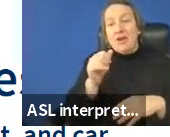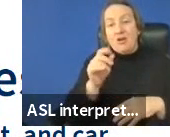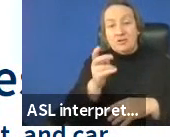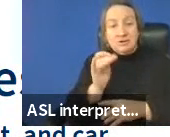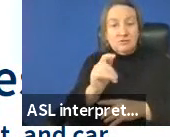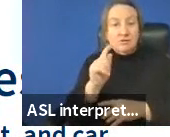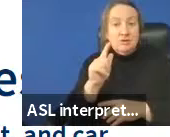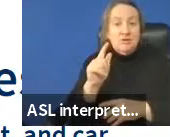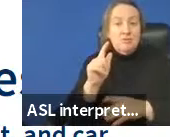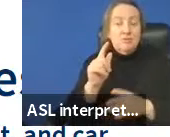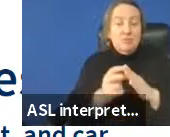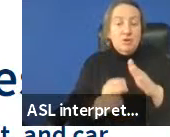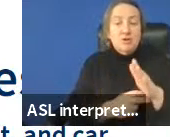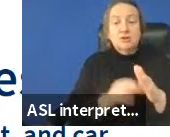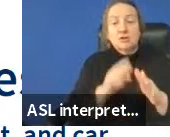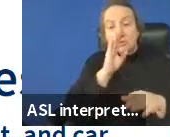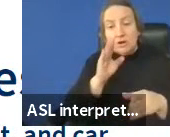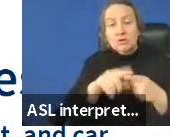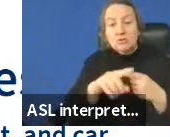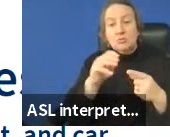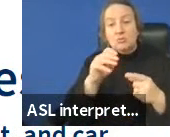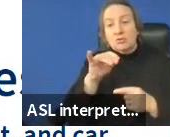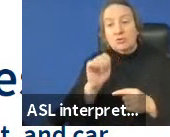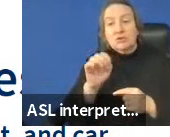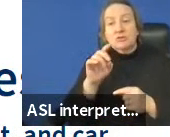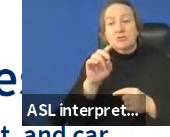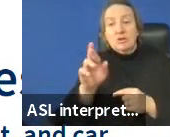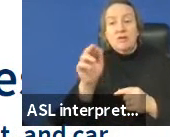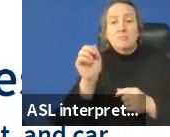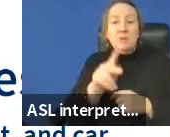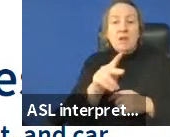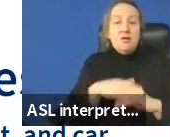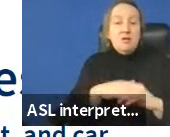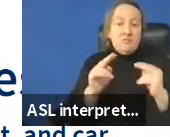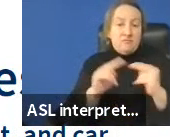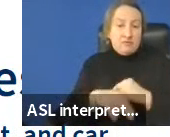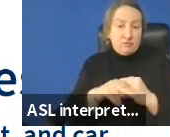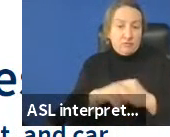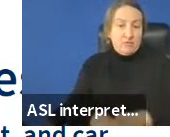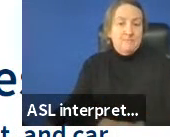straight through Marine Drive, and right back onto the freeway.